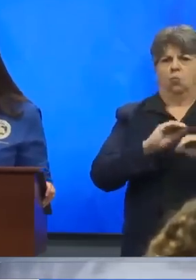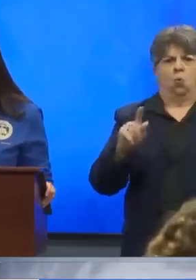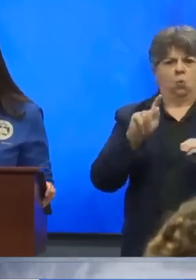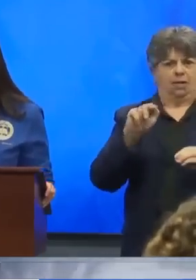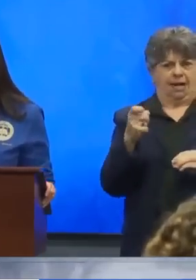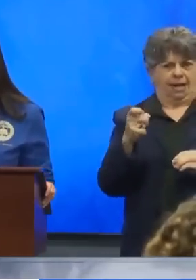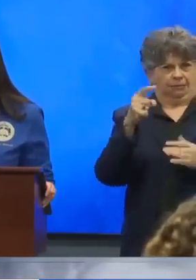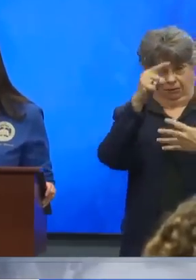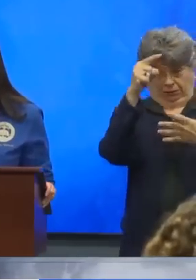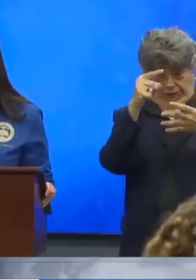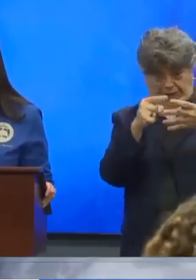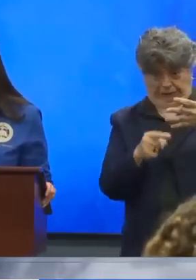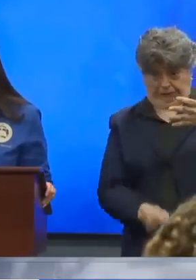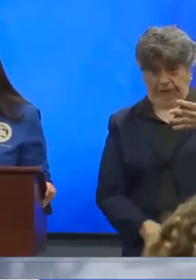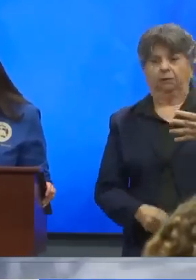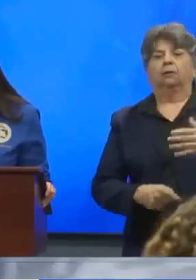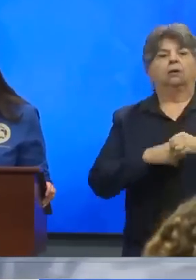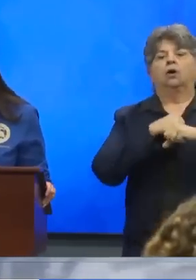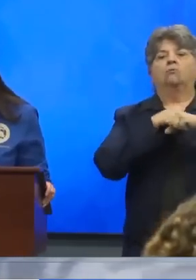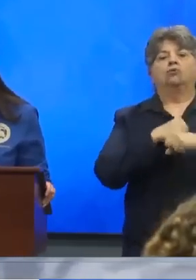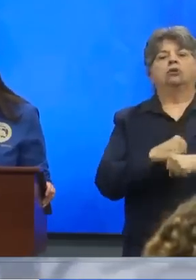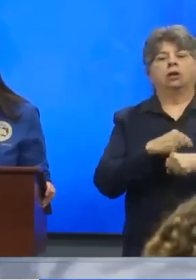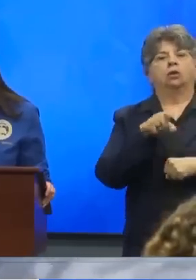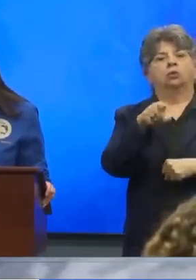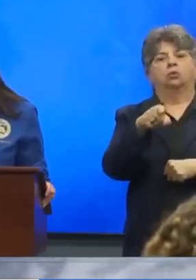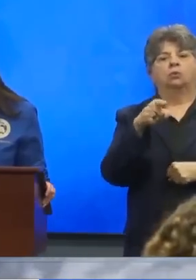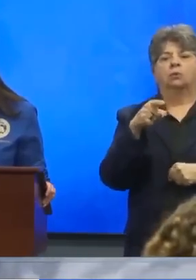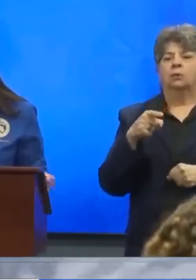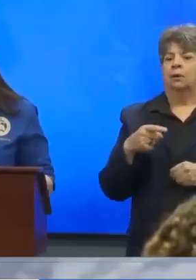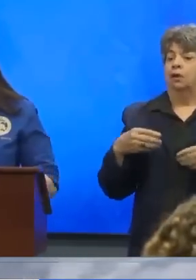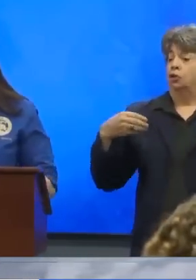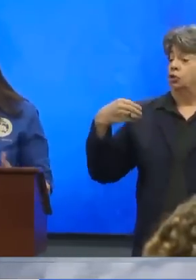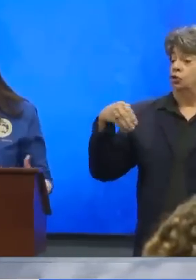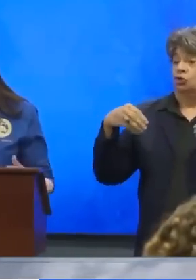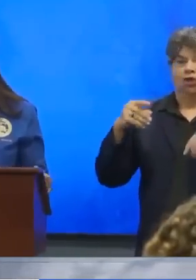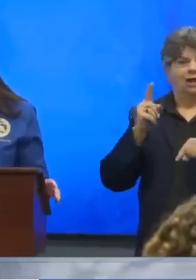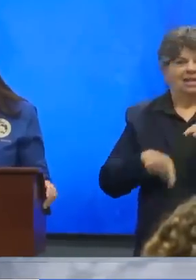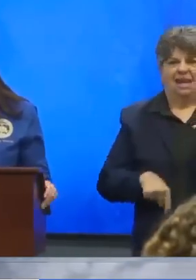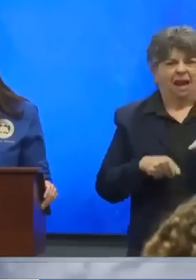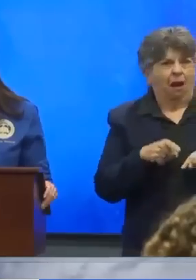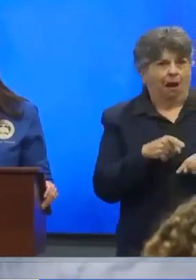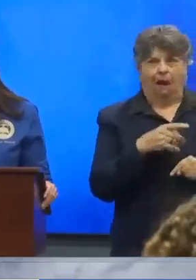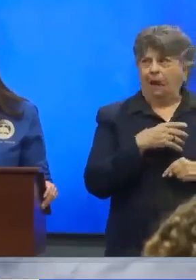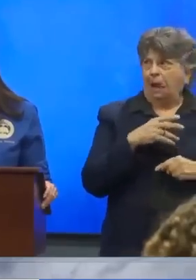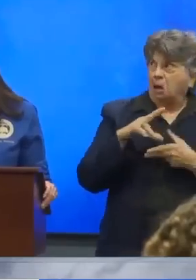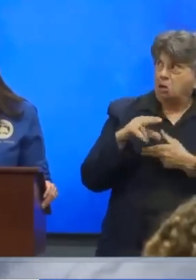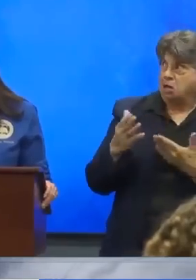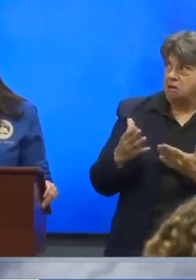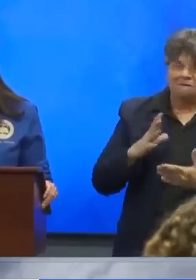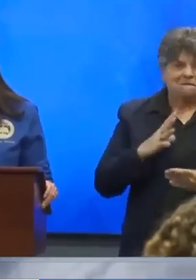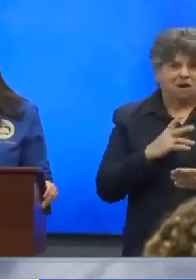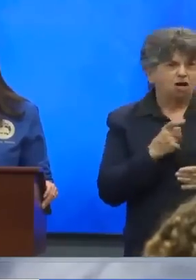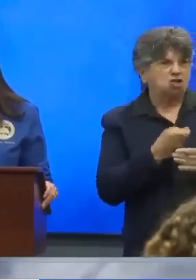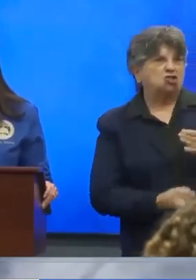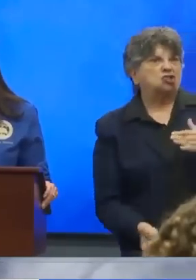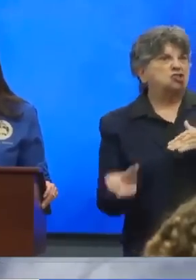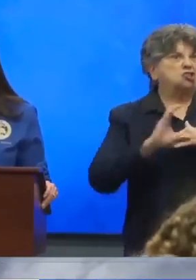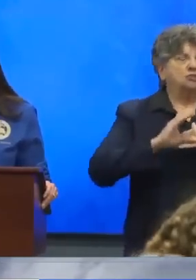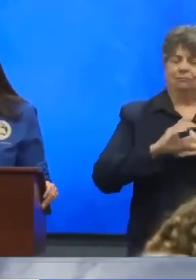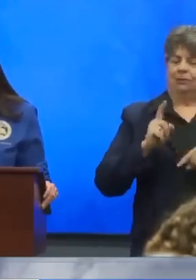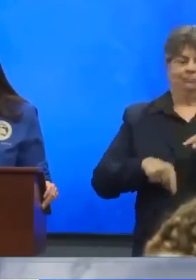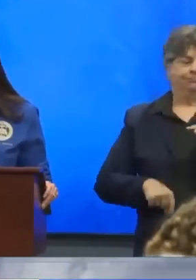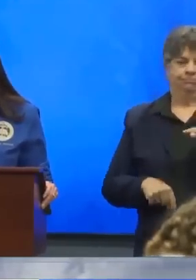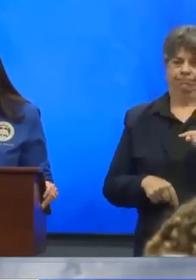as the governor declared a state of emergency, that laid out and put into effect our price gouging laws. And so